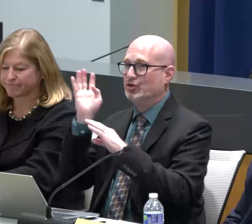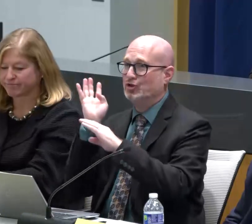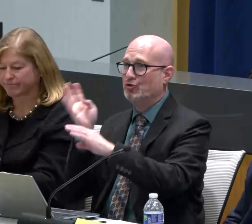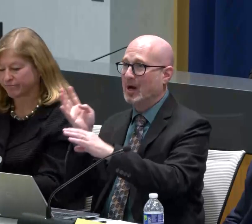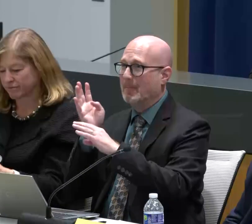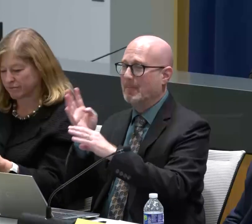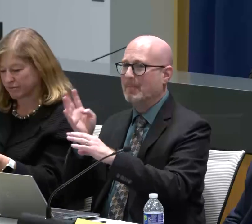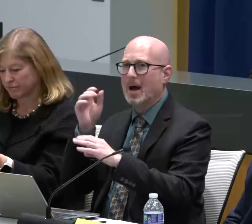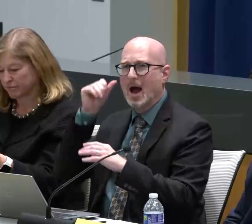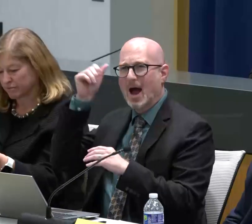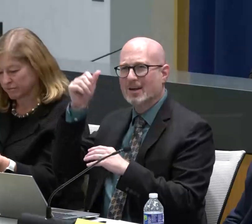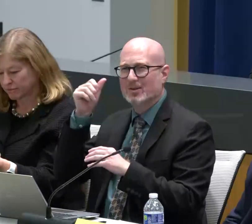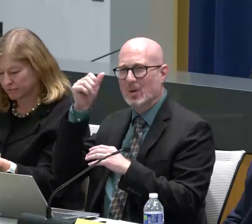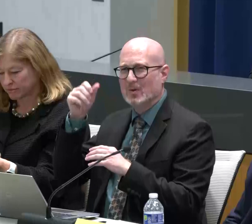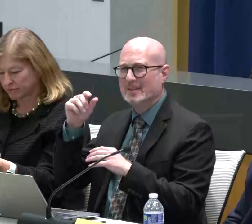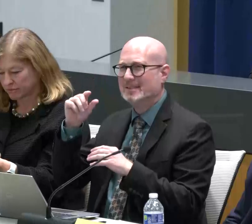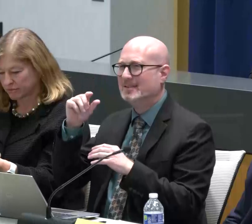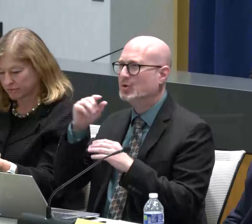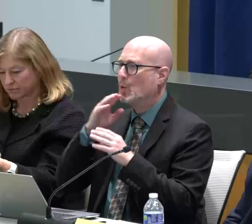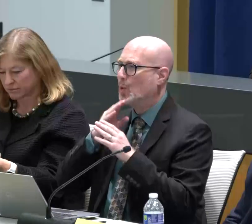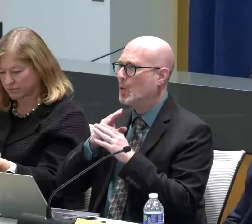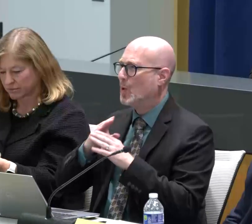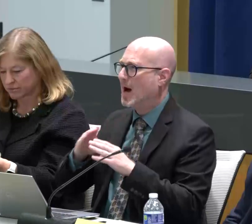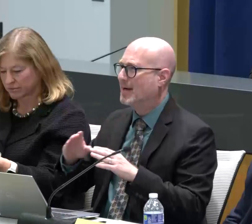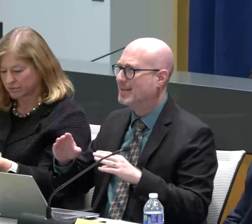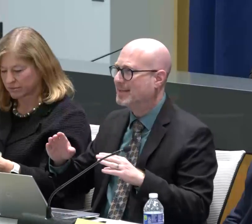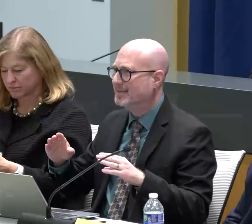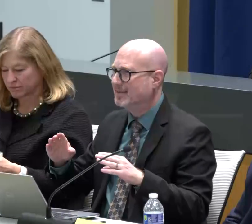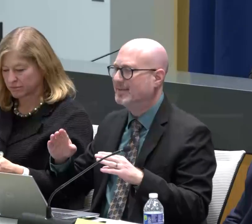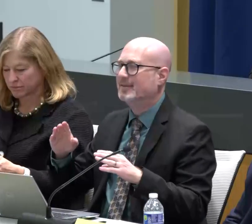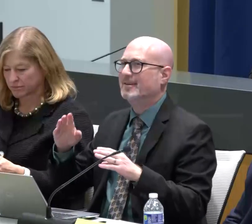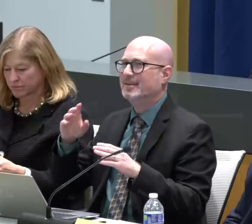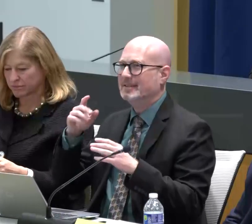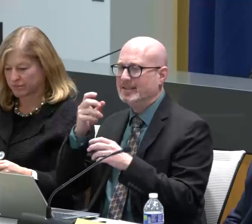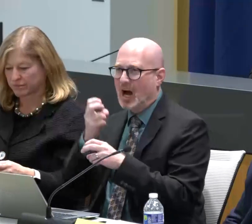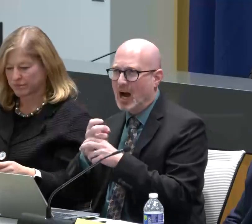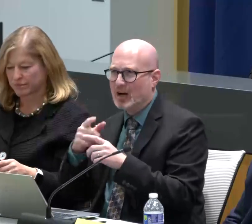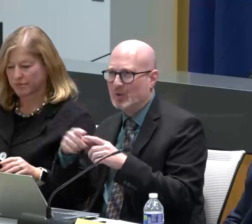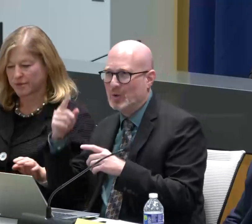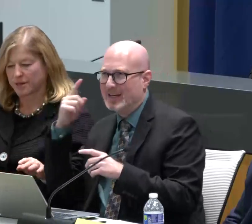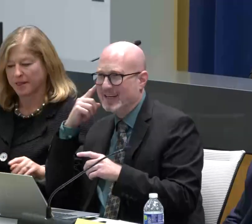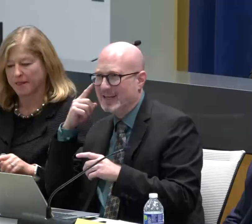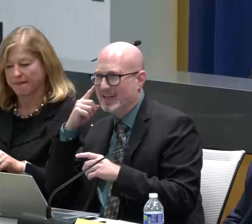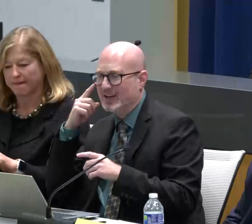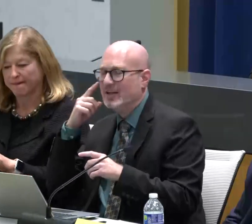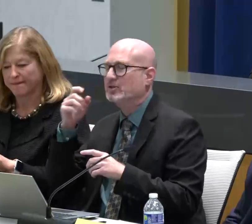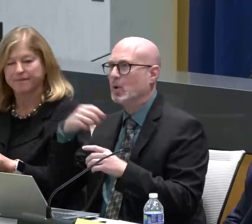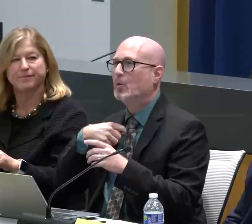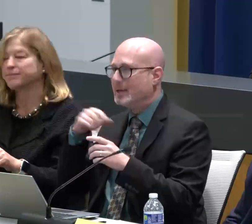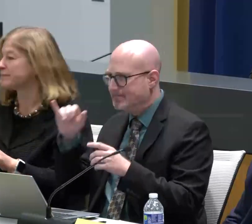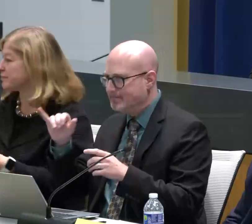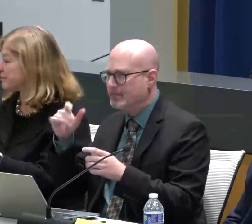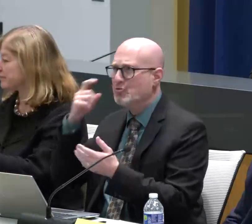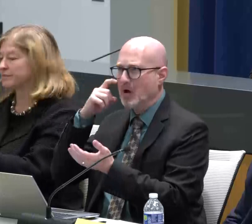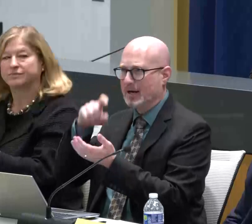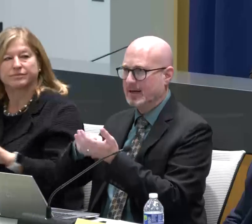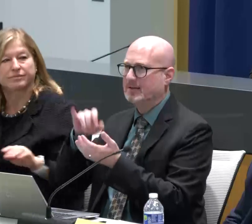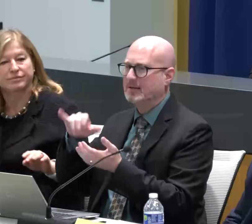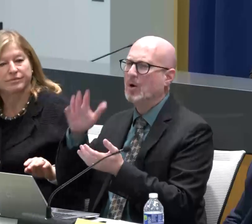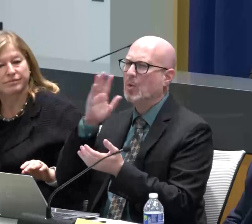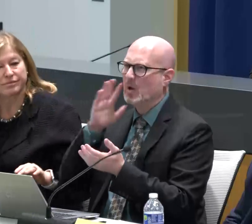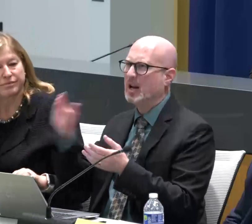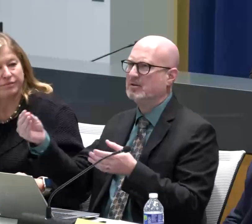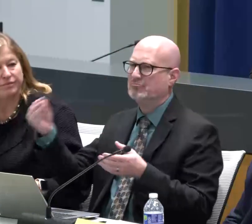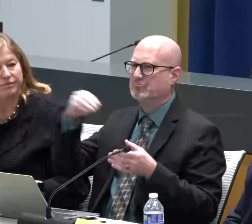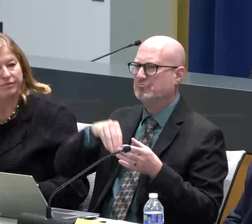saying that the live stream audio is very quiet, and so it's very difficult to be able to hear via